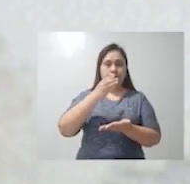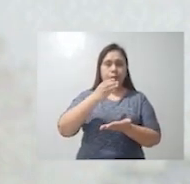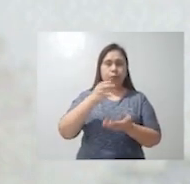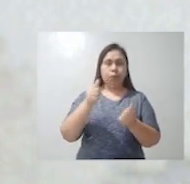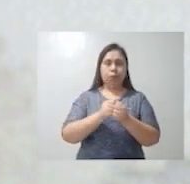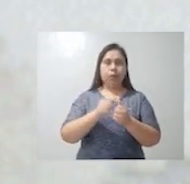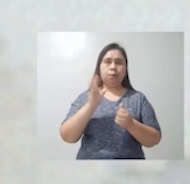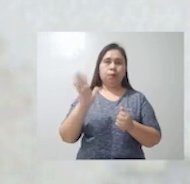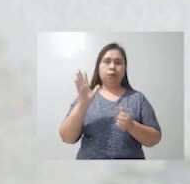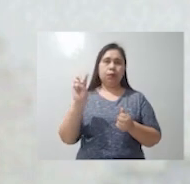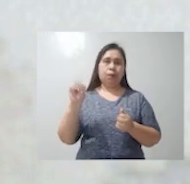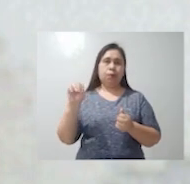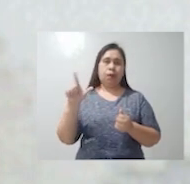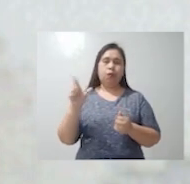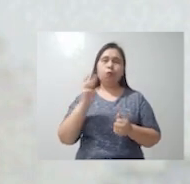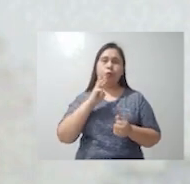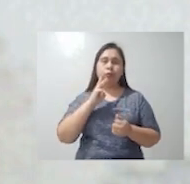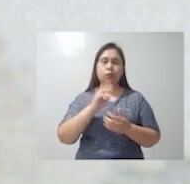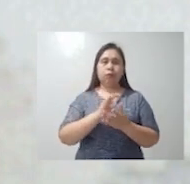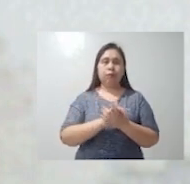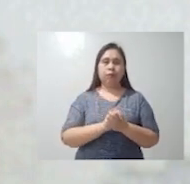water.